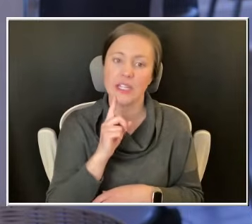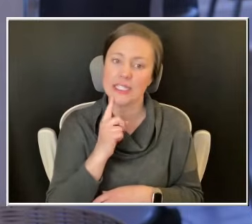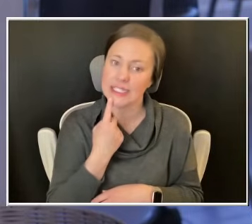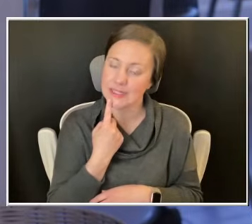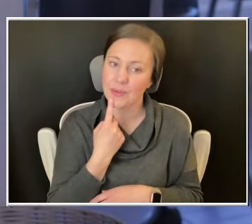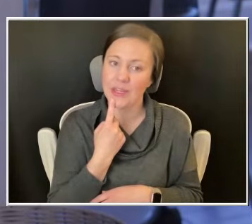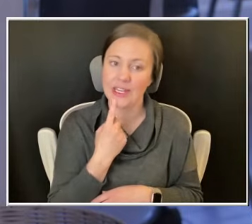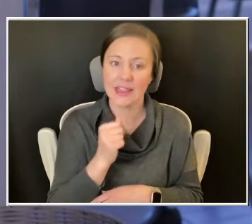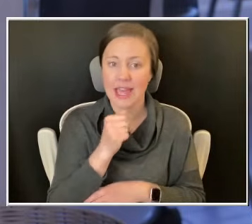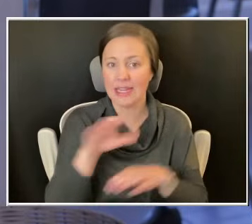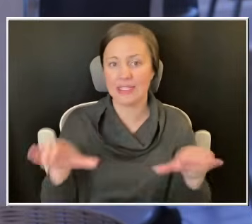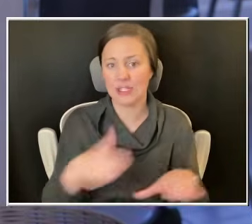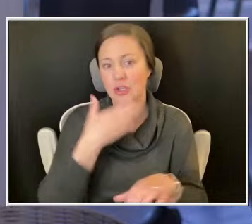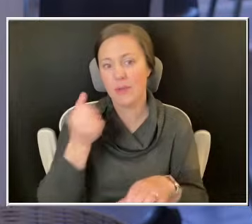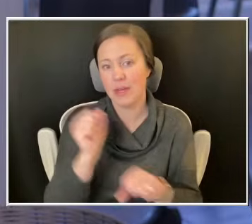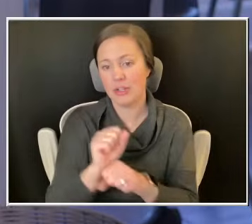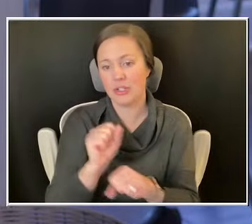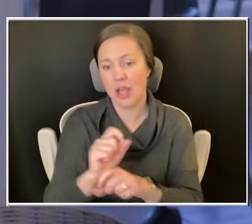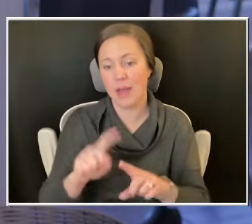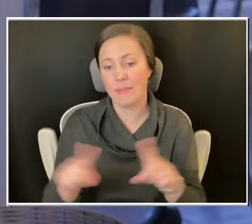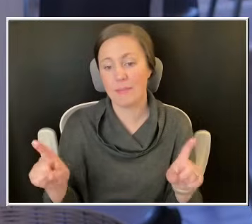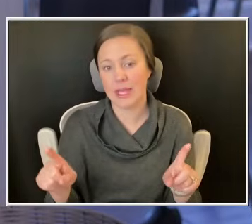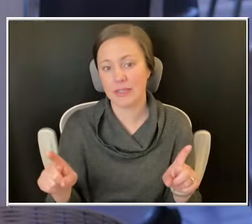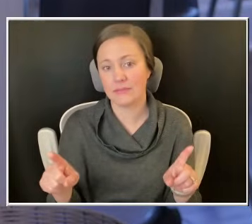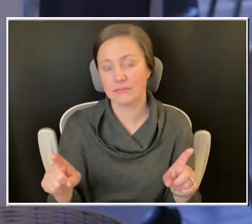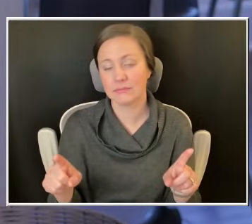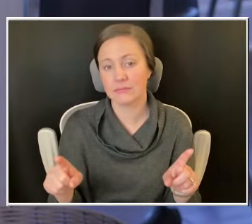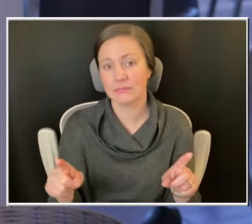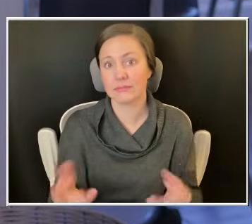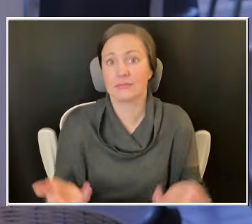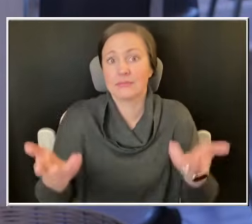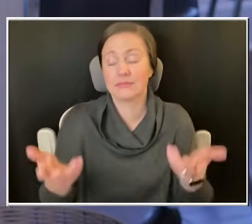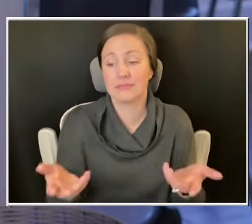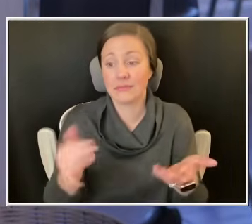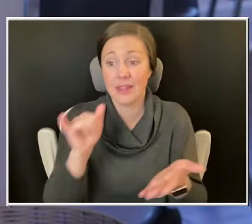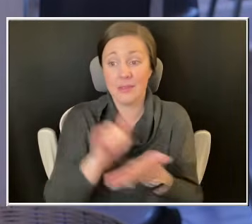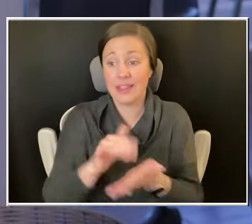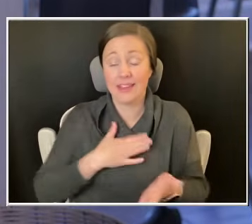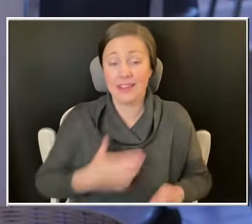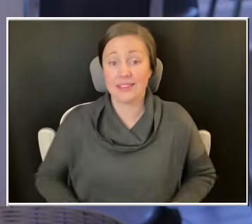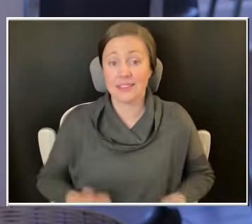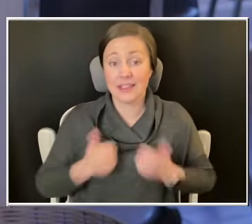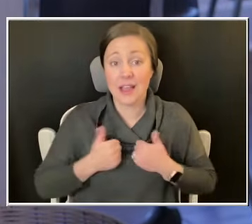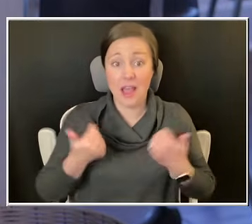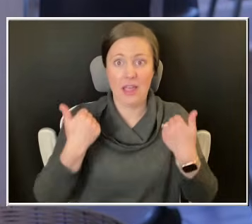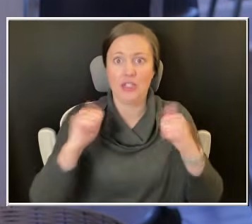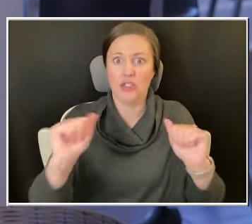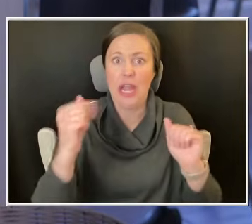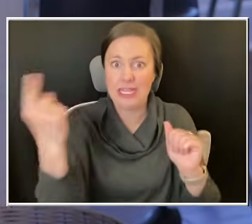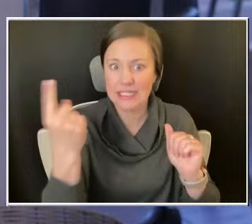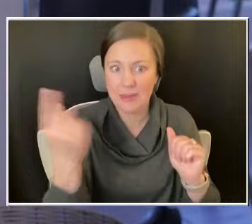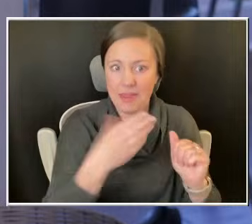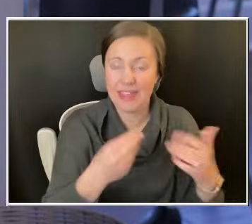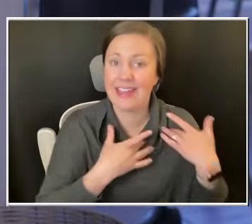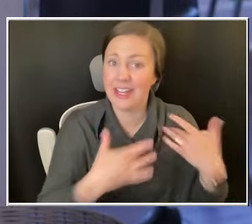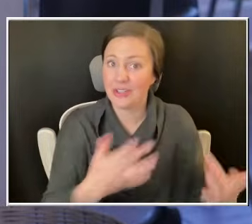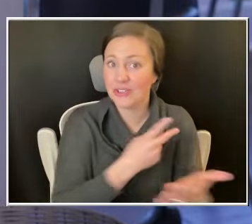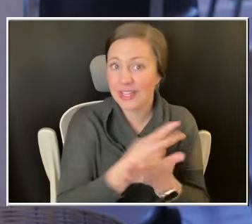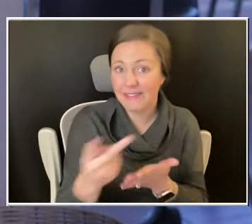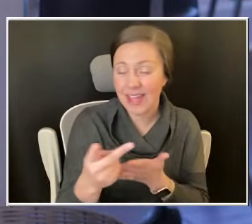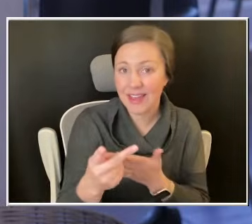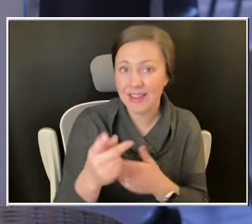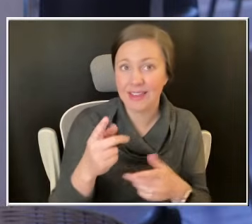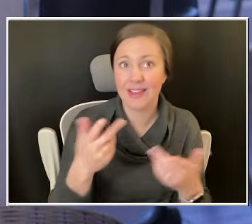do a better job, but that's just my life. I try something and I usually fail at it,